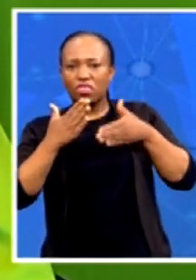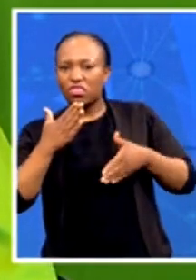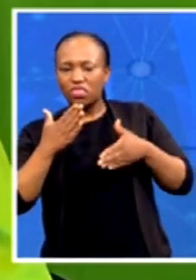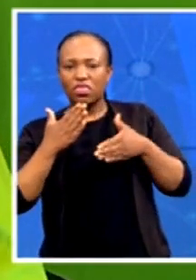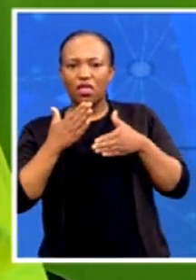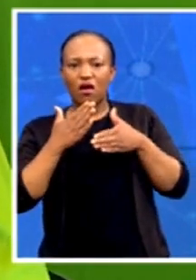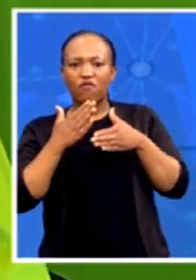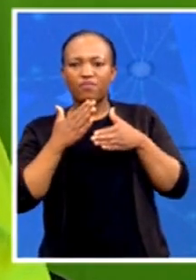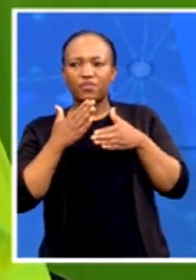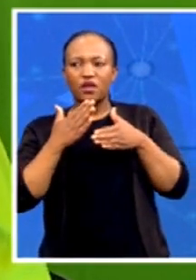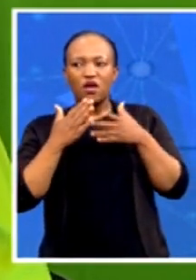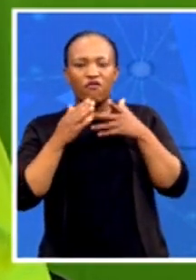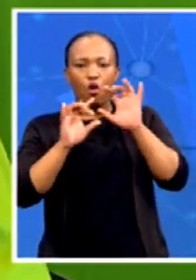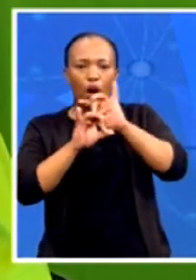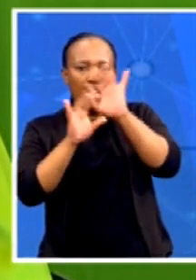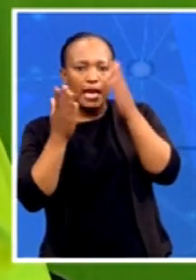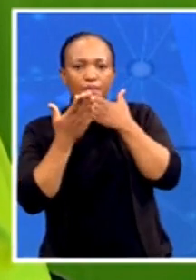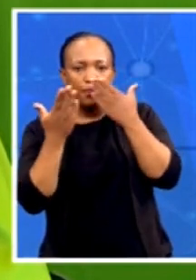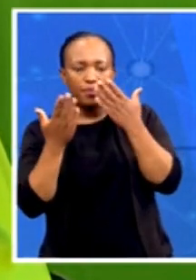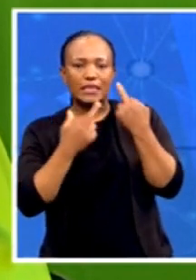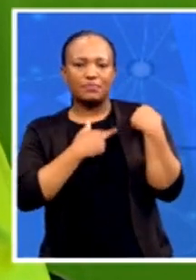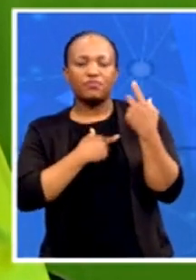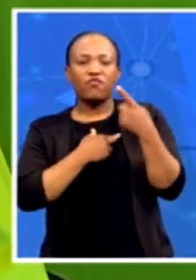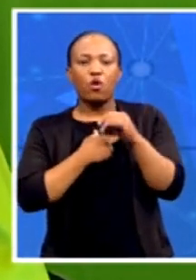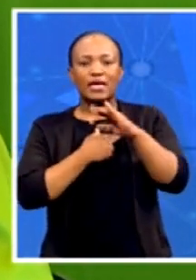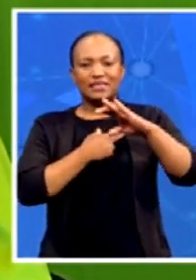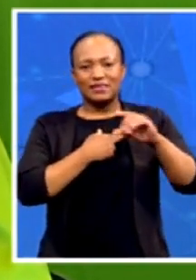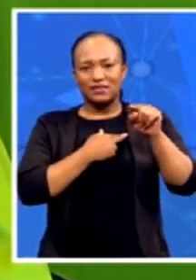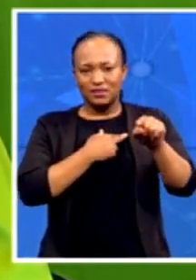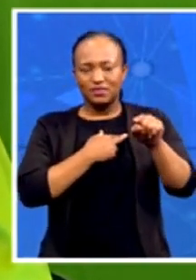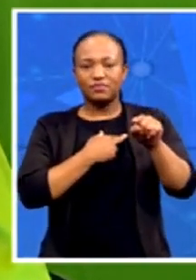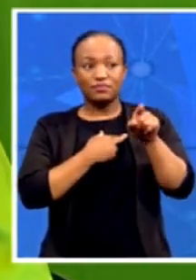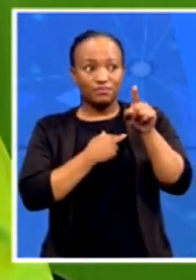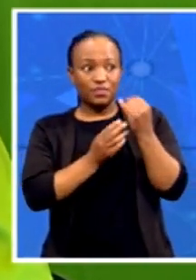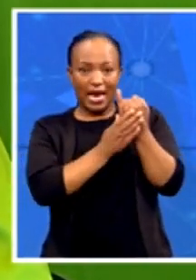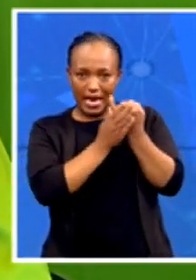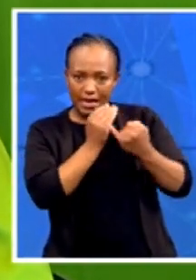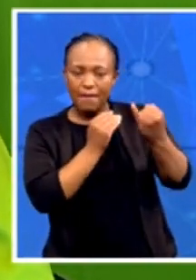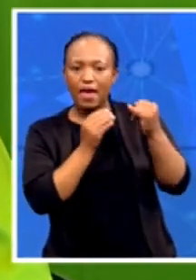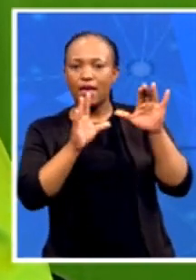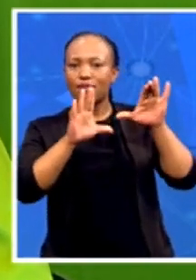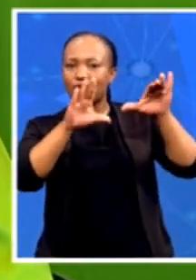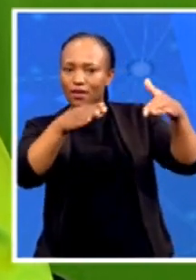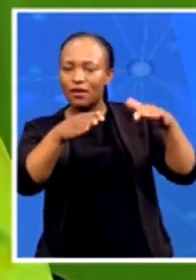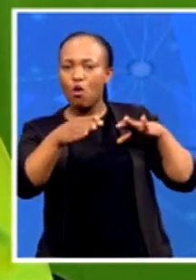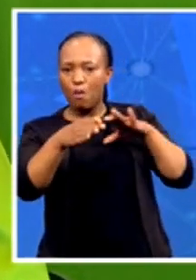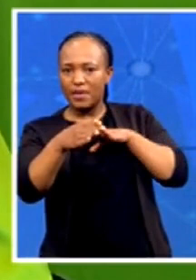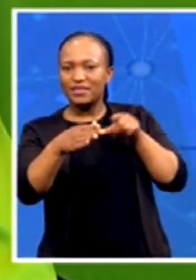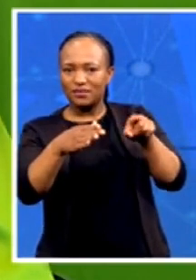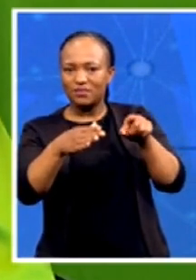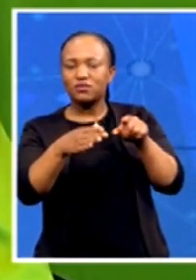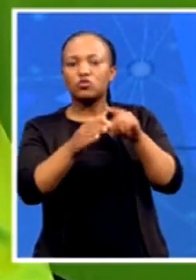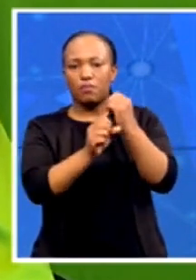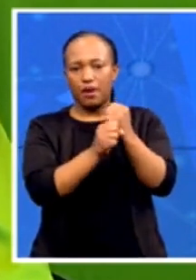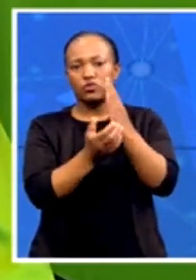responsibility of the IEC as an independent electoral commission to ensure that they do what is right. And